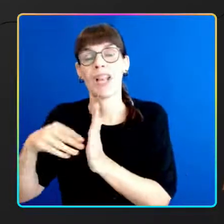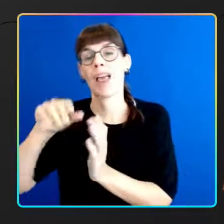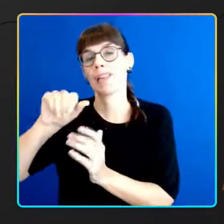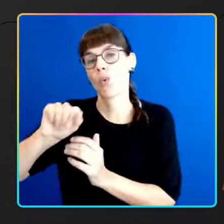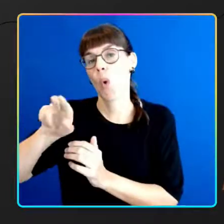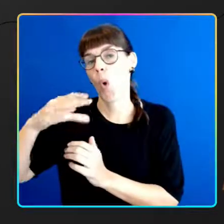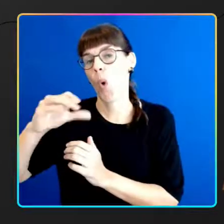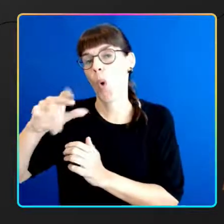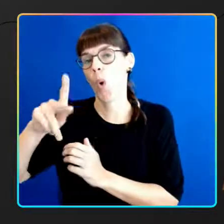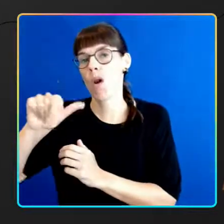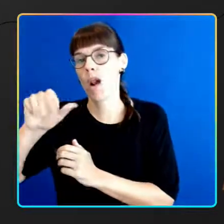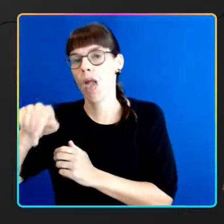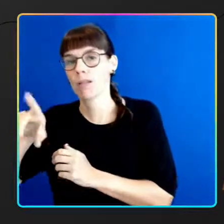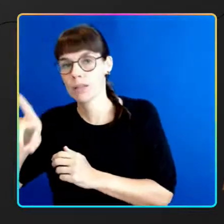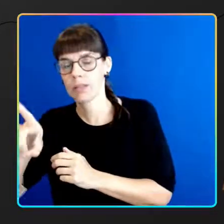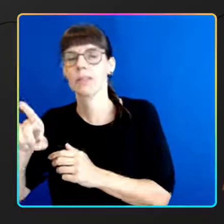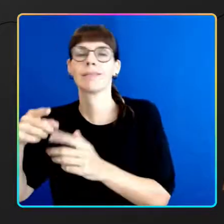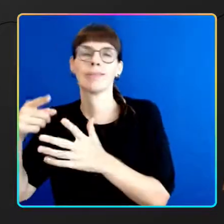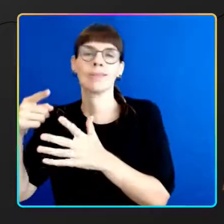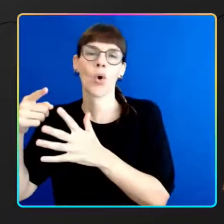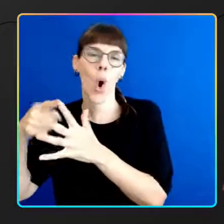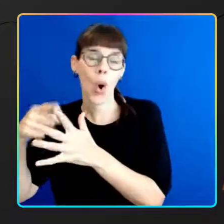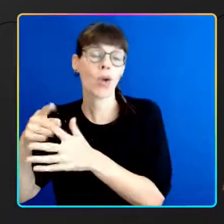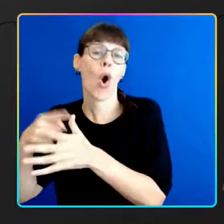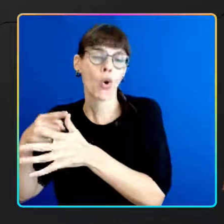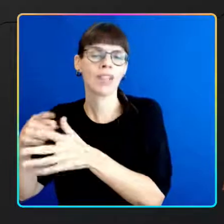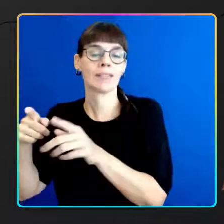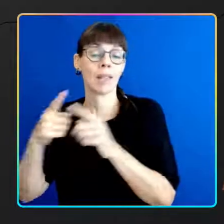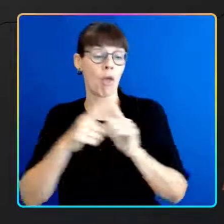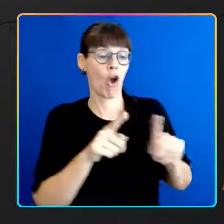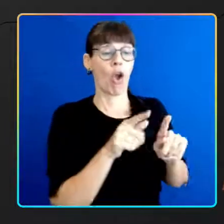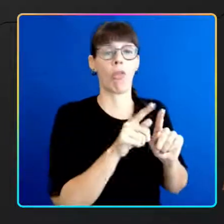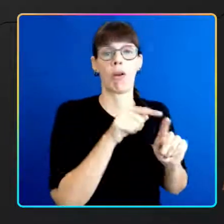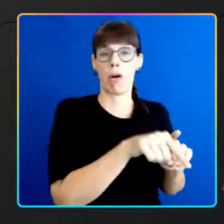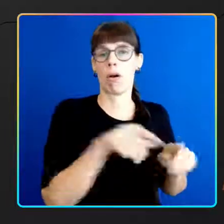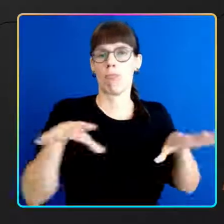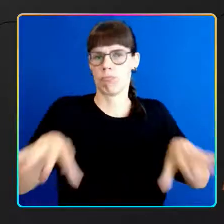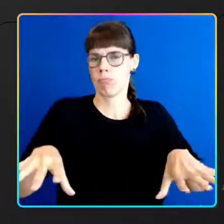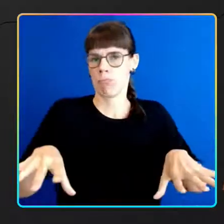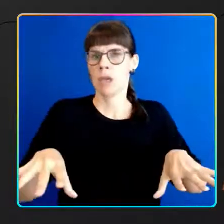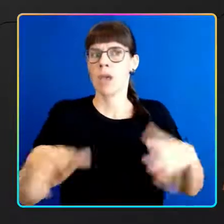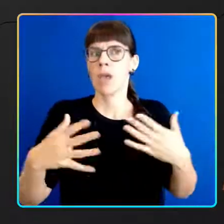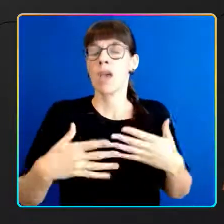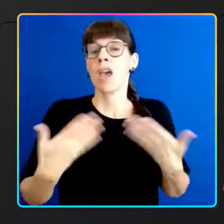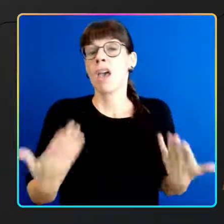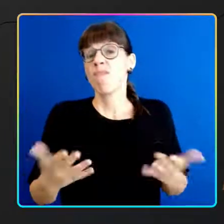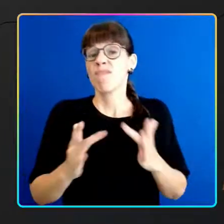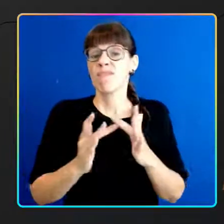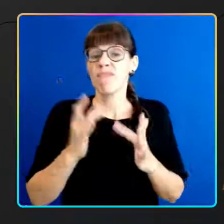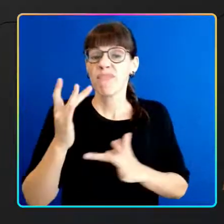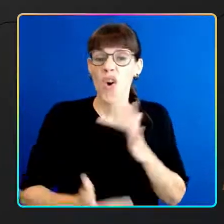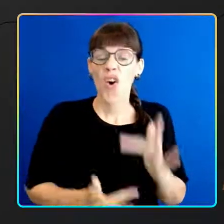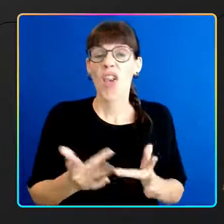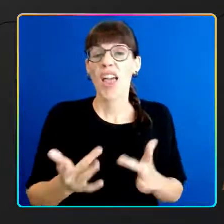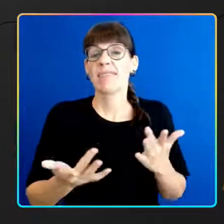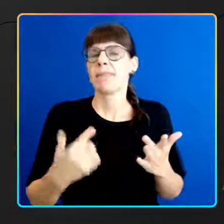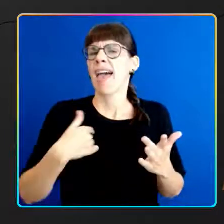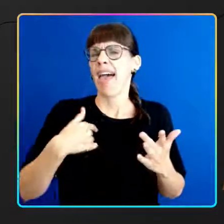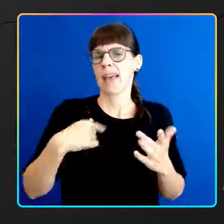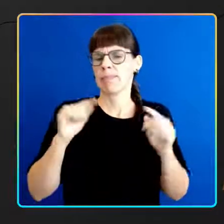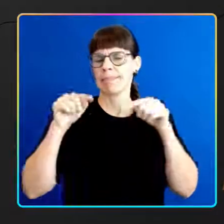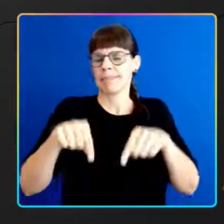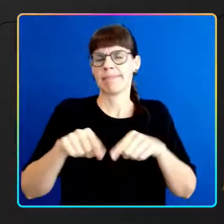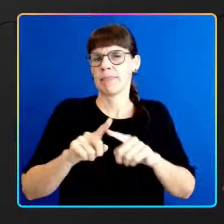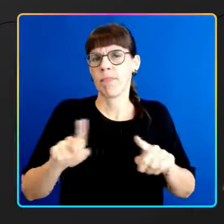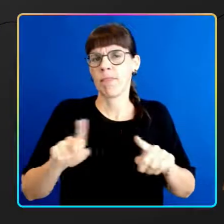for the last time that we have, again, it was online, but by chance I was in Wellington, so all of us